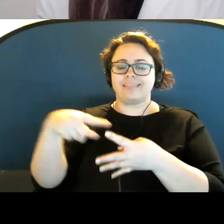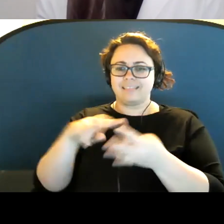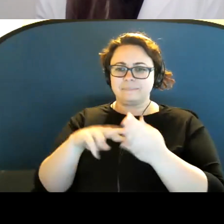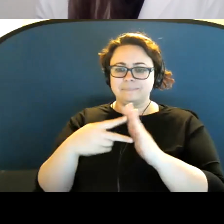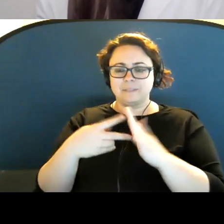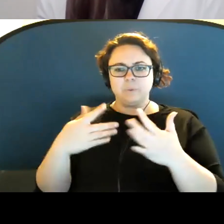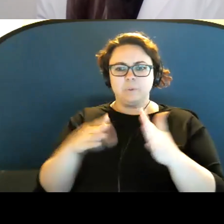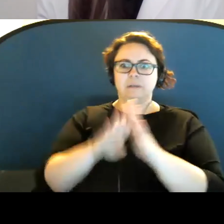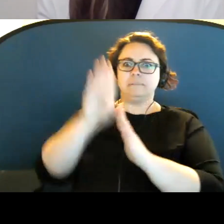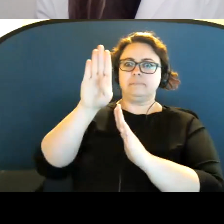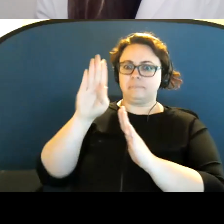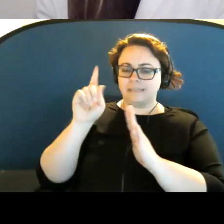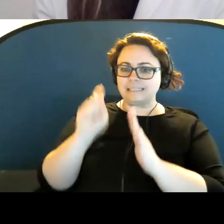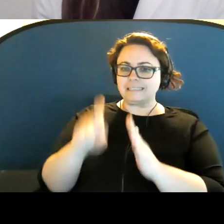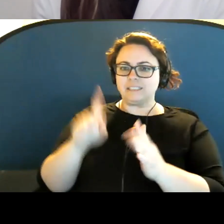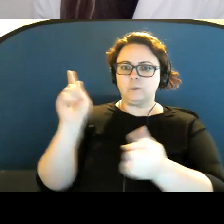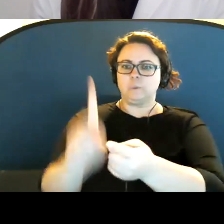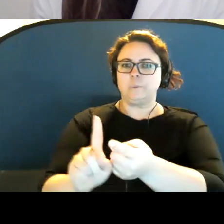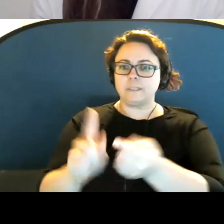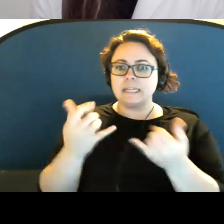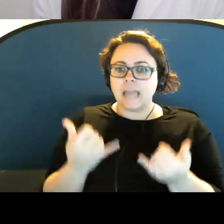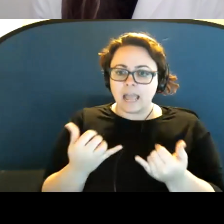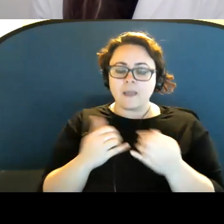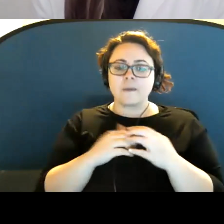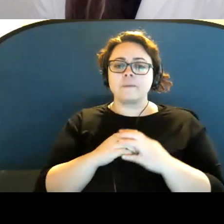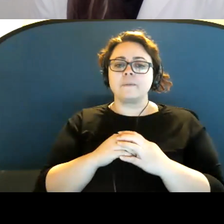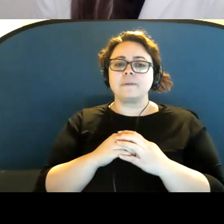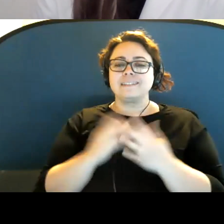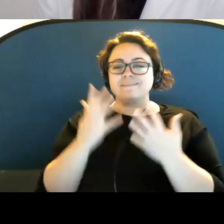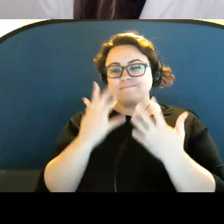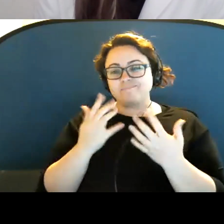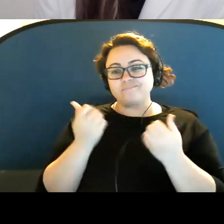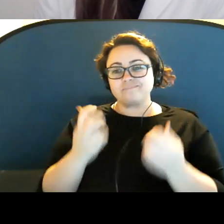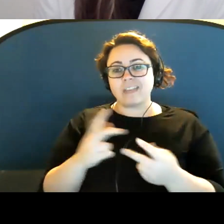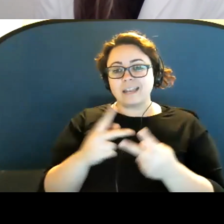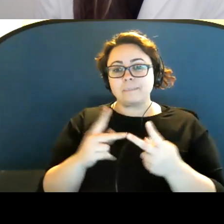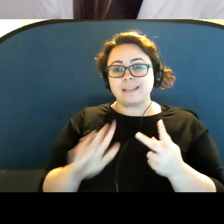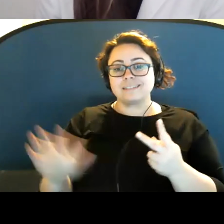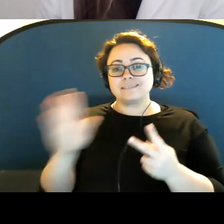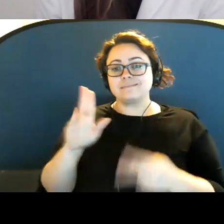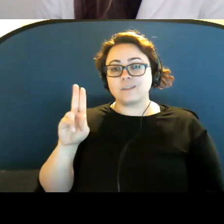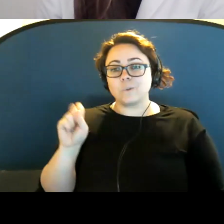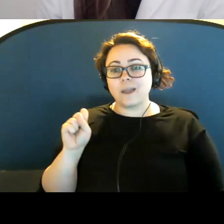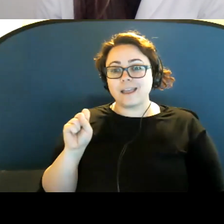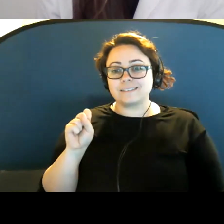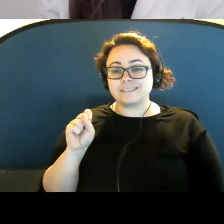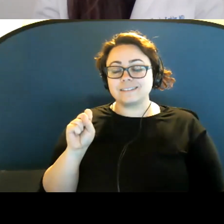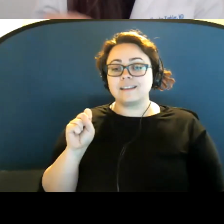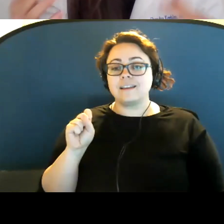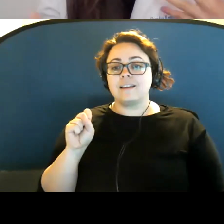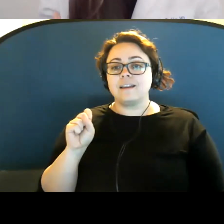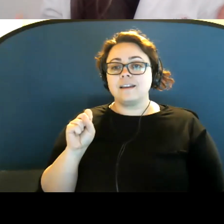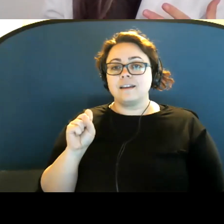really need to act now. Unfortunately, a lot of places across our country, the US, are kind